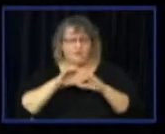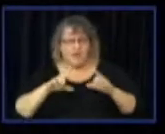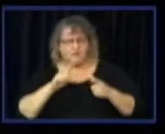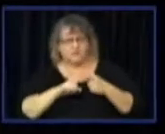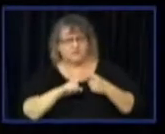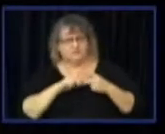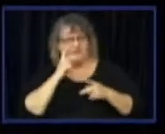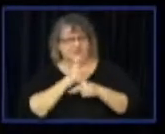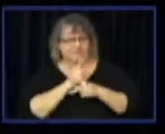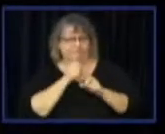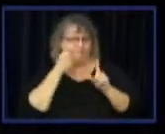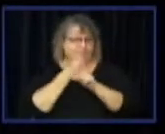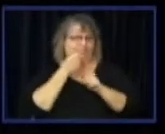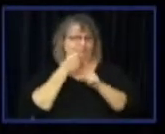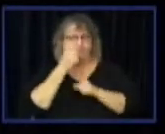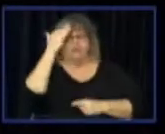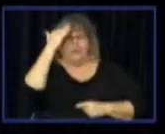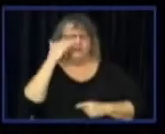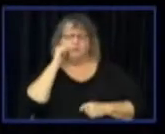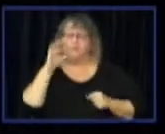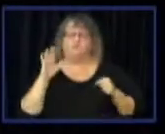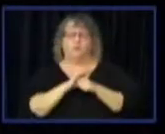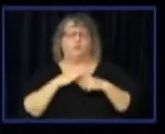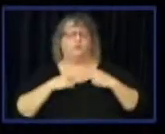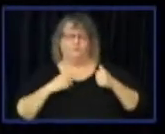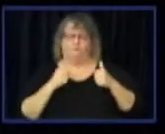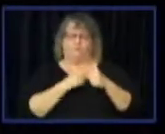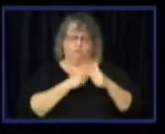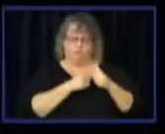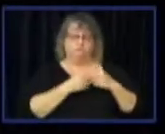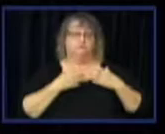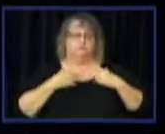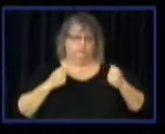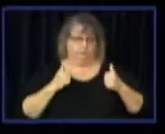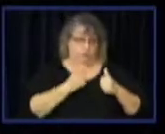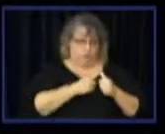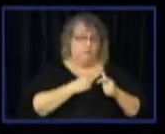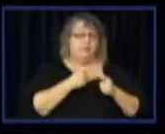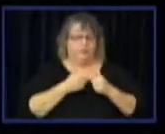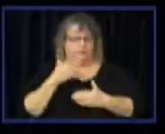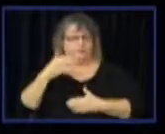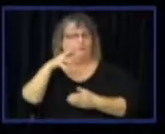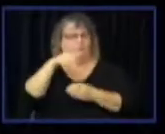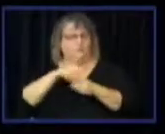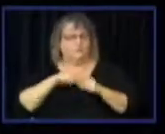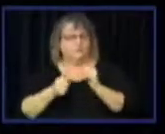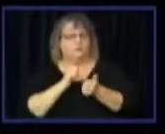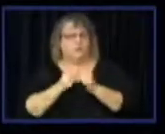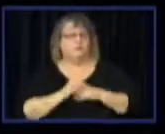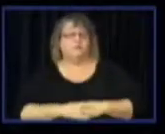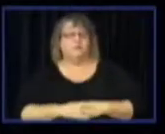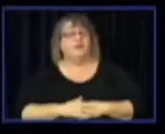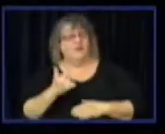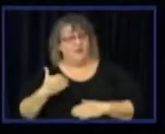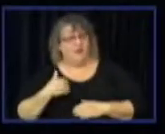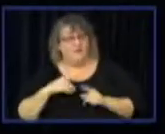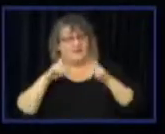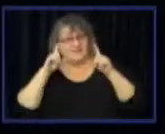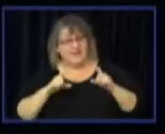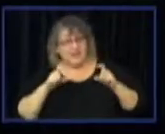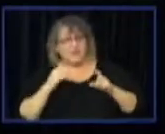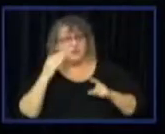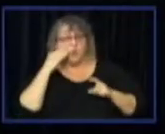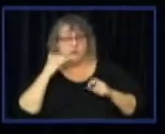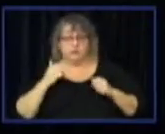another concussion when you're not fully recovered from the first is very important. We do have tests now because, as you